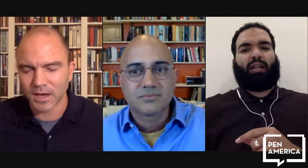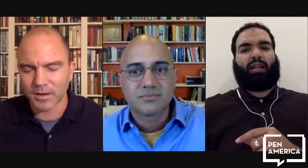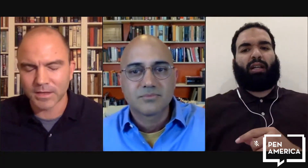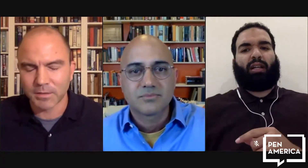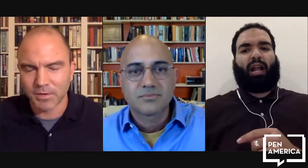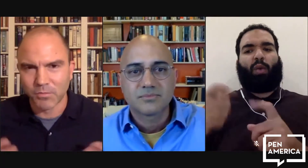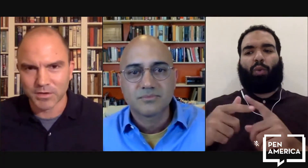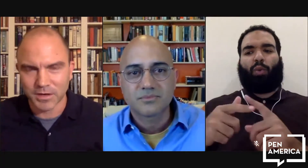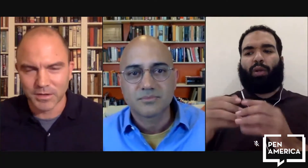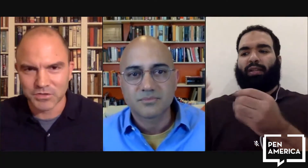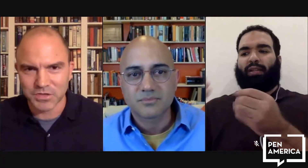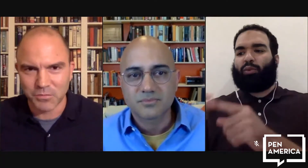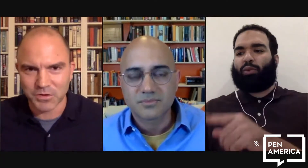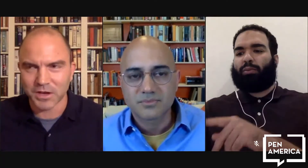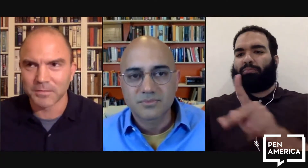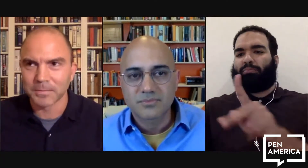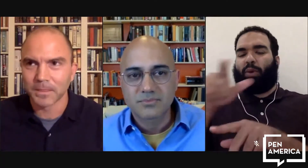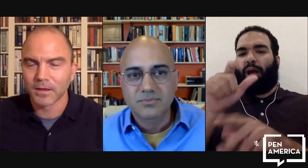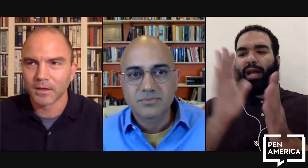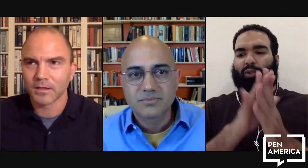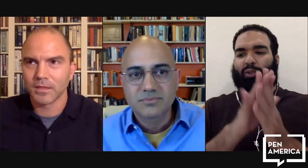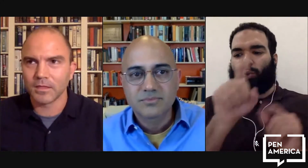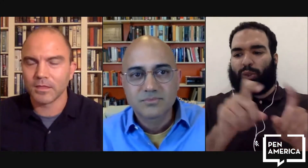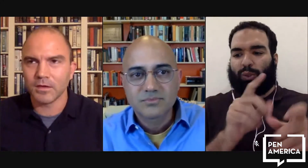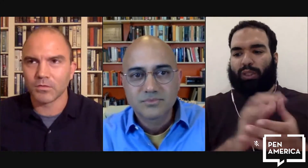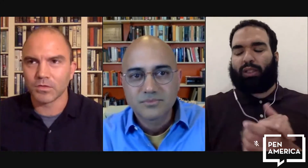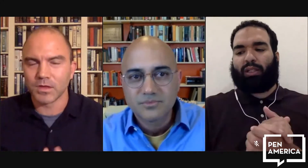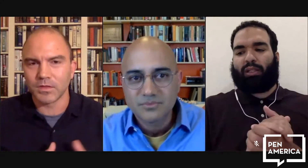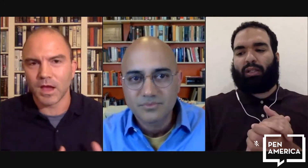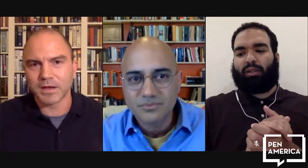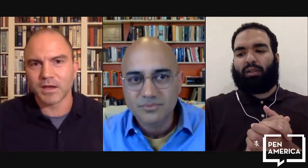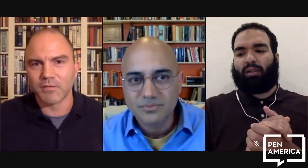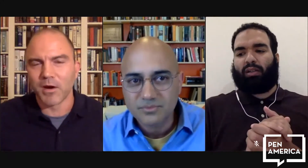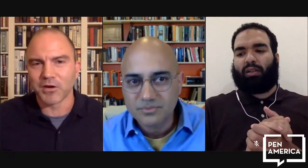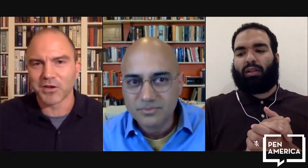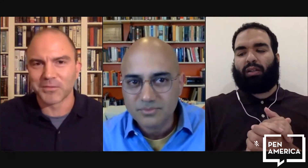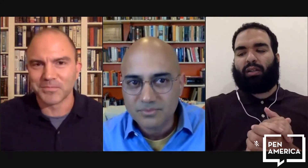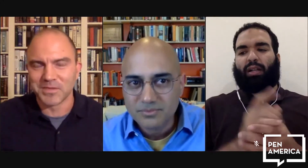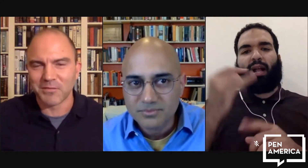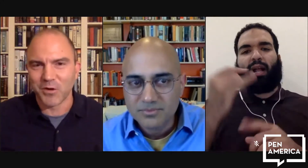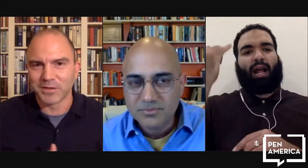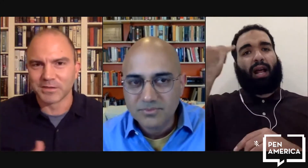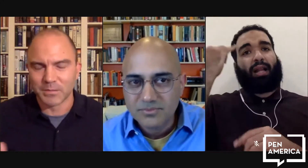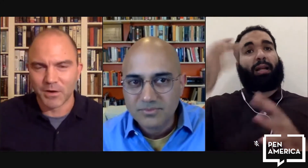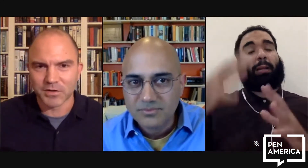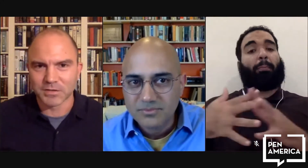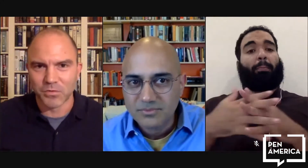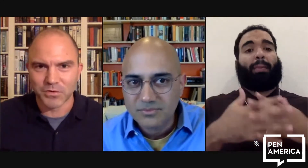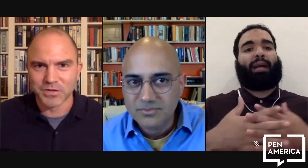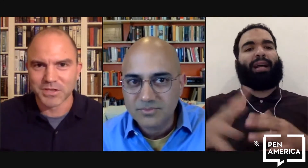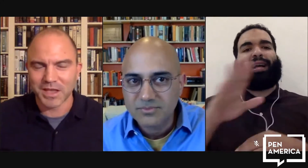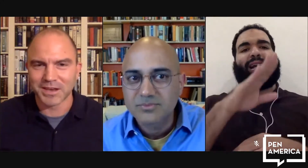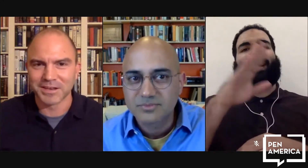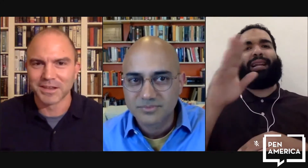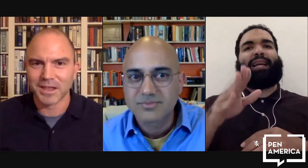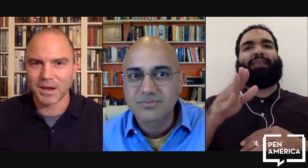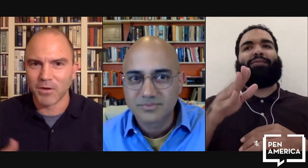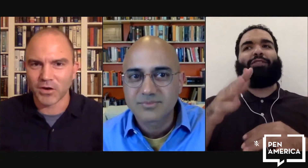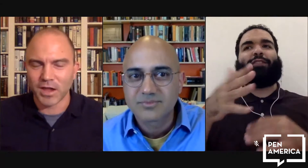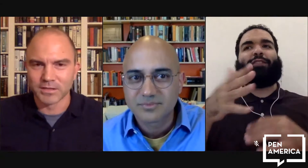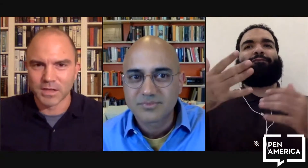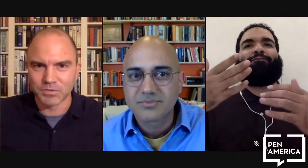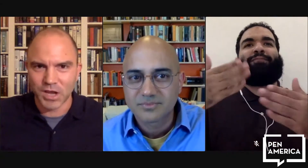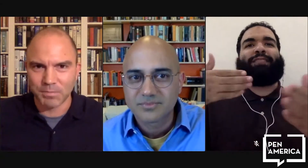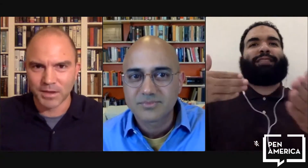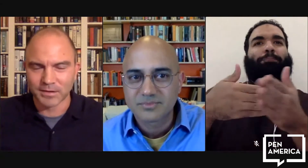is as someone who worked on the issues I worked on, the idea of America never ends at America's borders, and